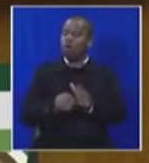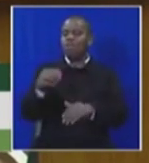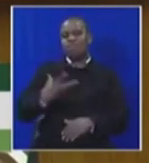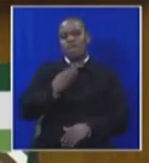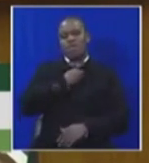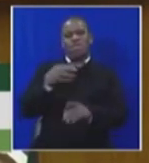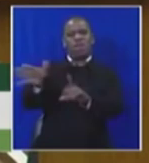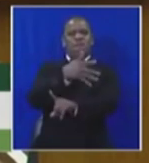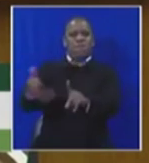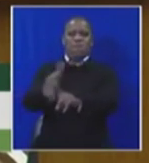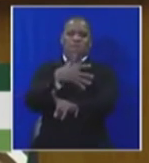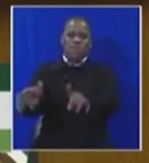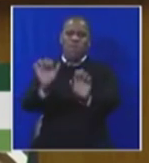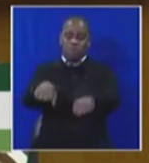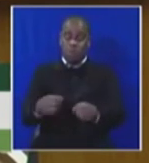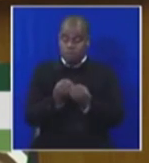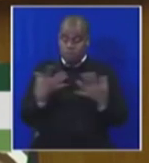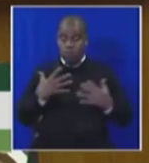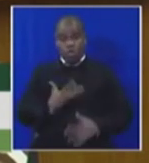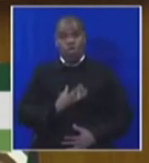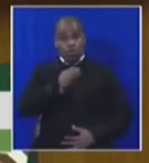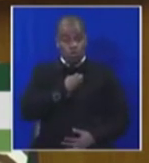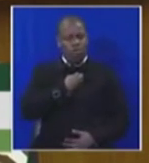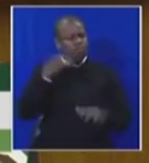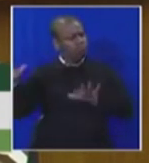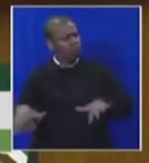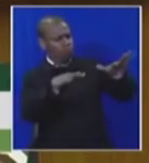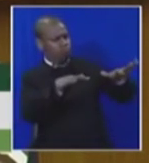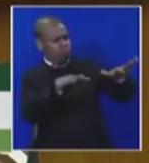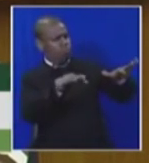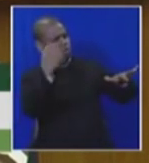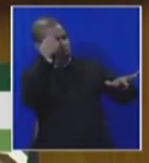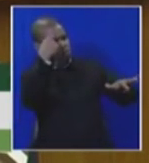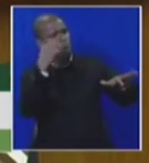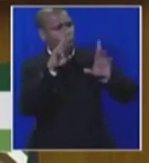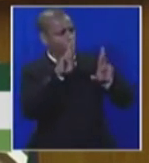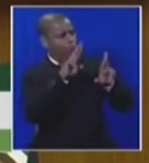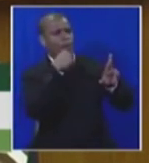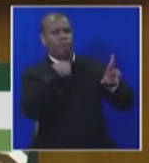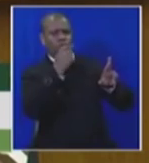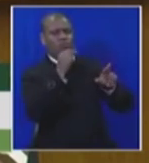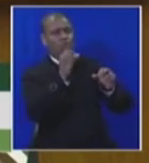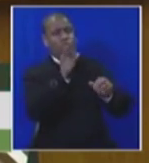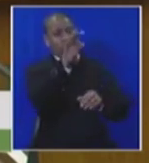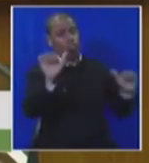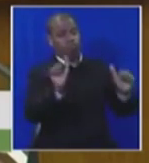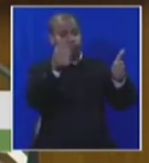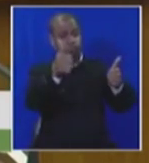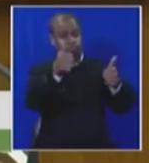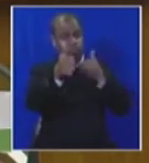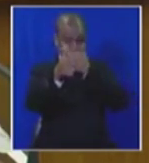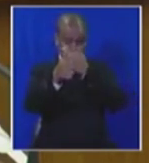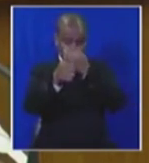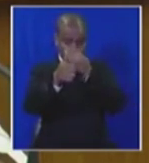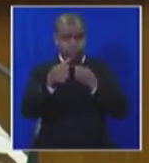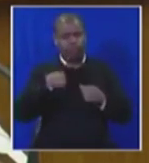for. Millions of young South Africans look to you, Mr. President, to provide certainty and hope for the future. Young South Africans yearn